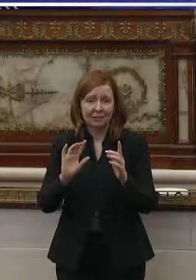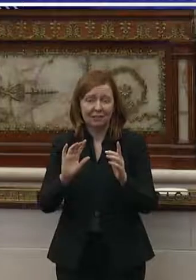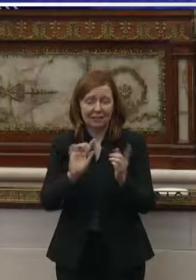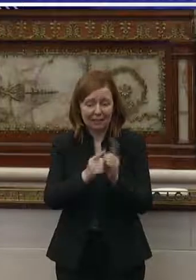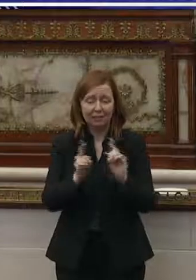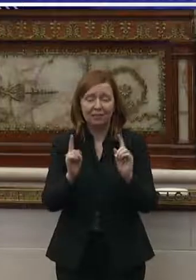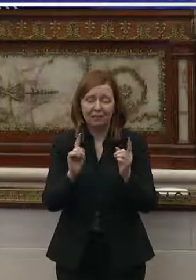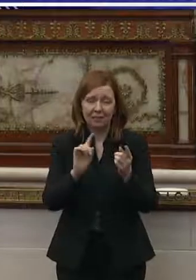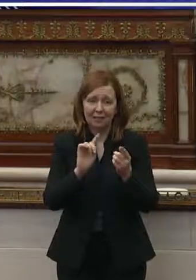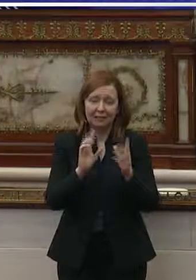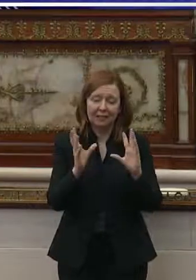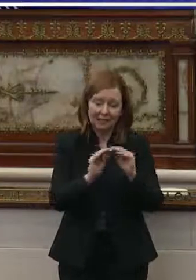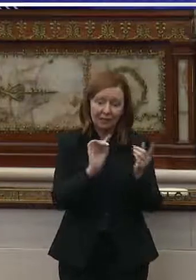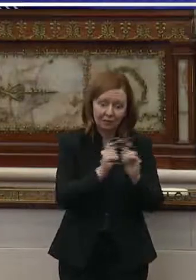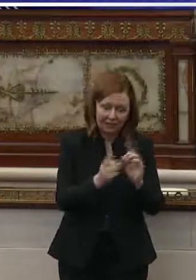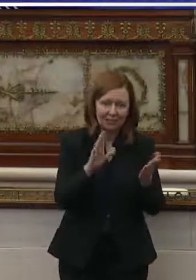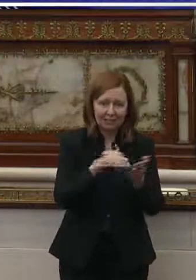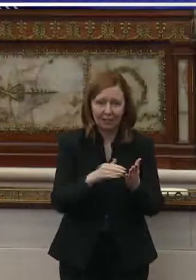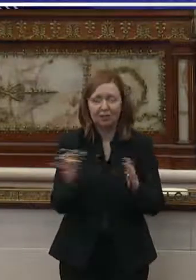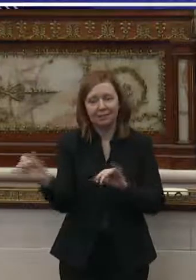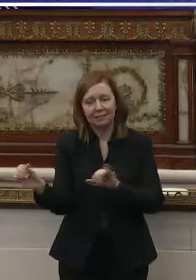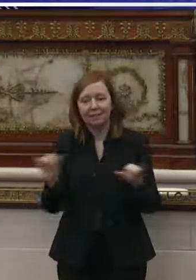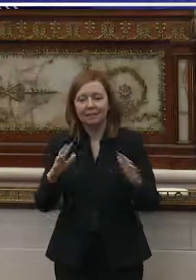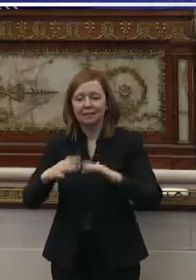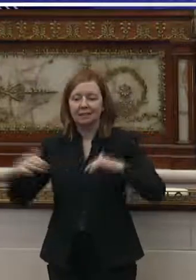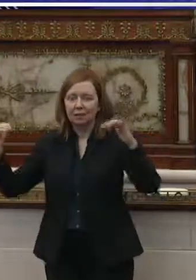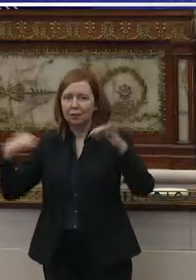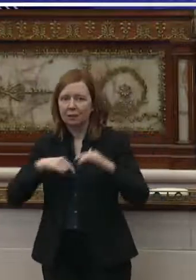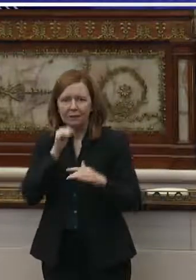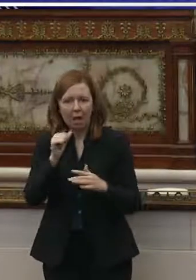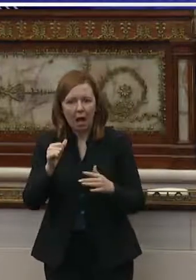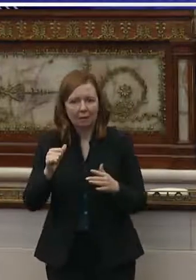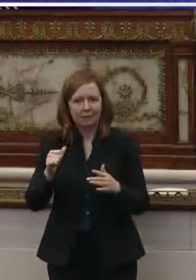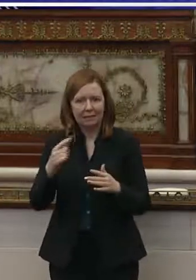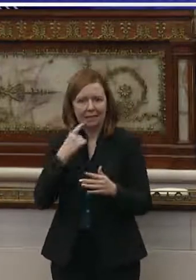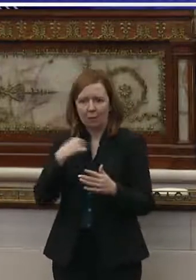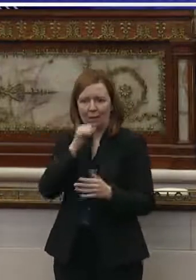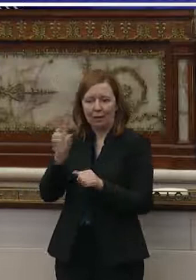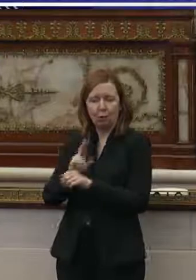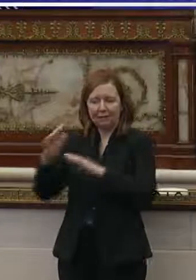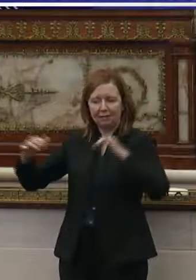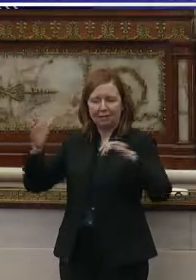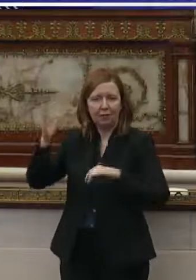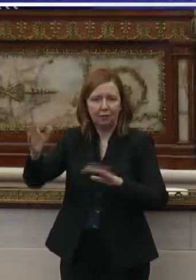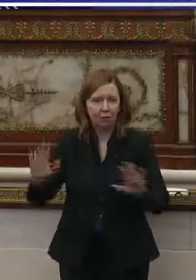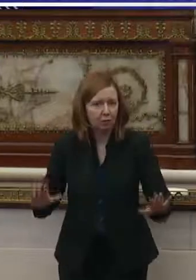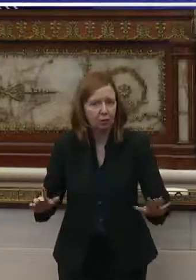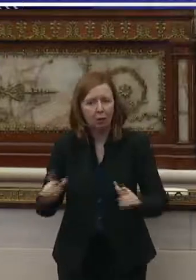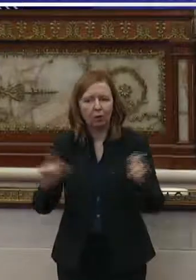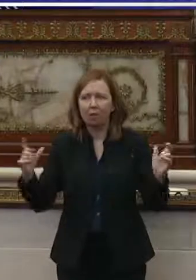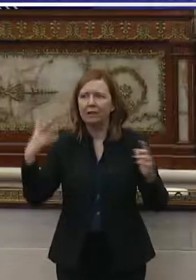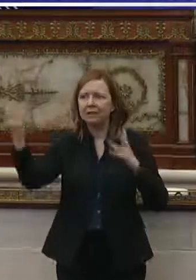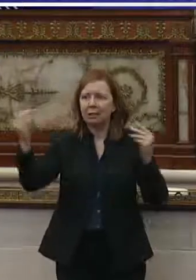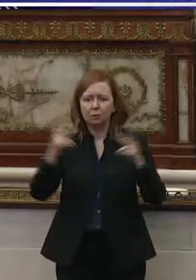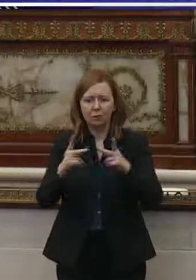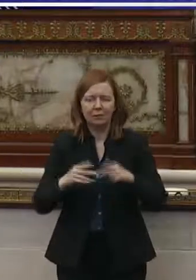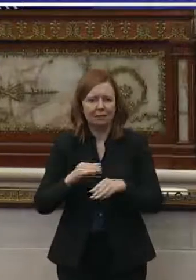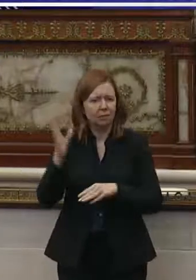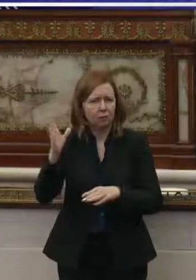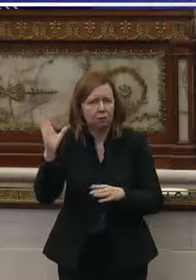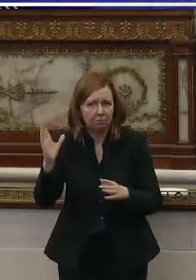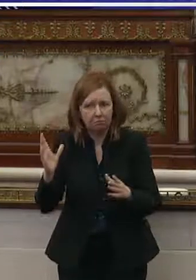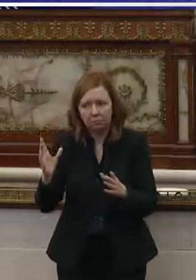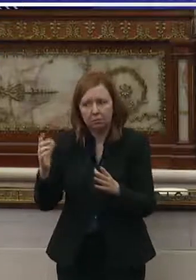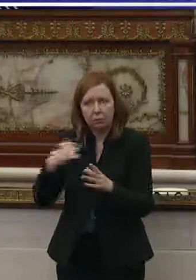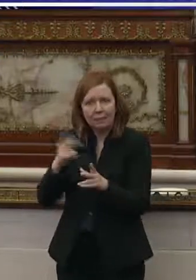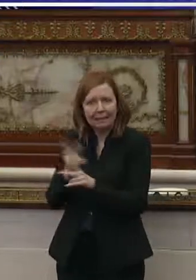stadiums. So as we've discussed, we haven't foreclosed the opportunity to use stadium sites in the future or large outdoor sites in the future. But